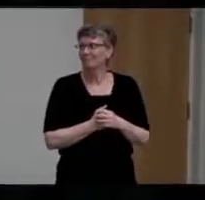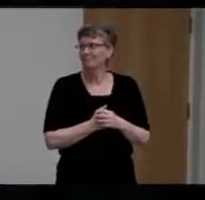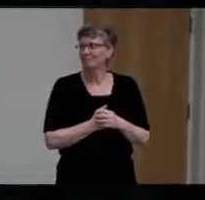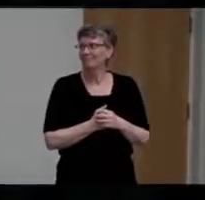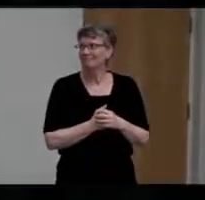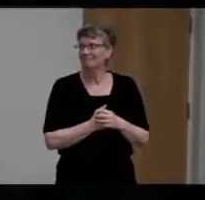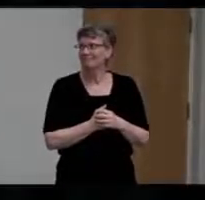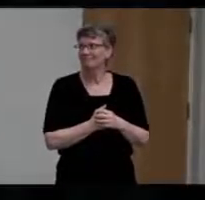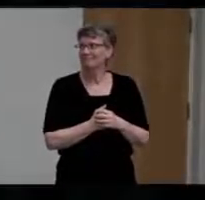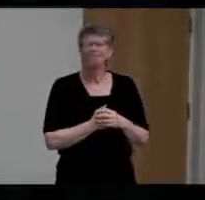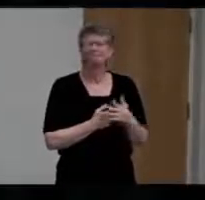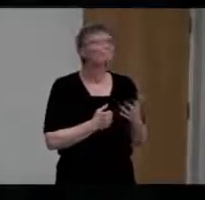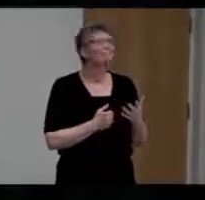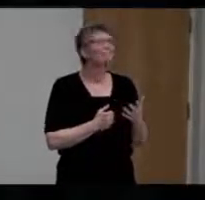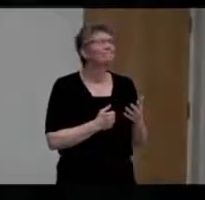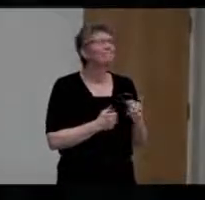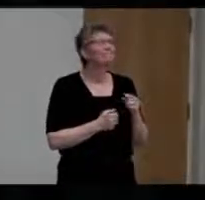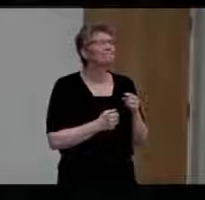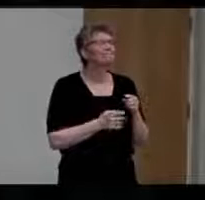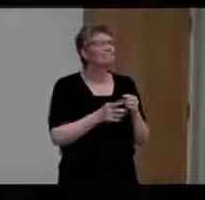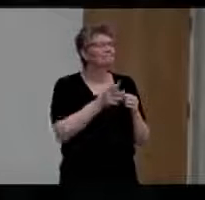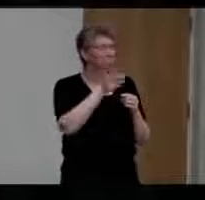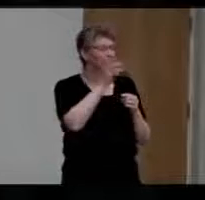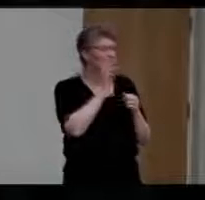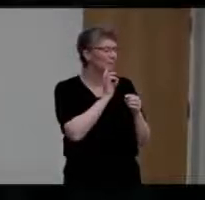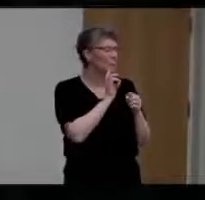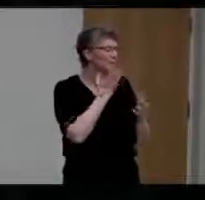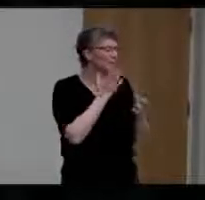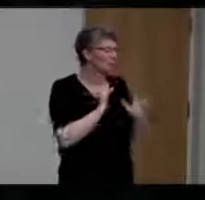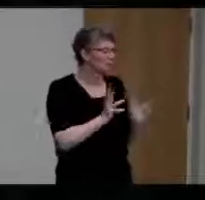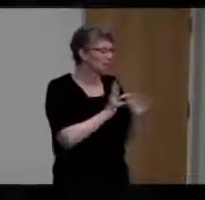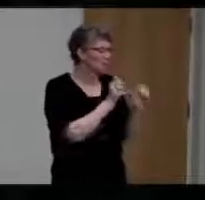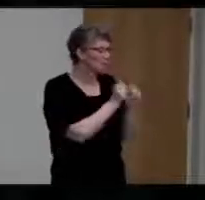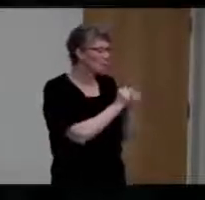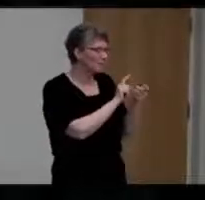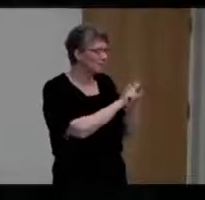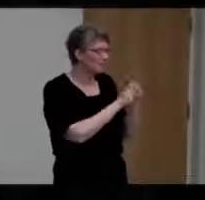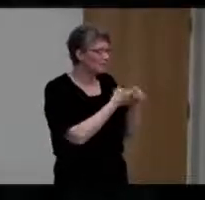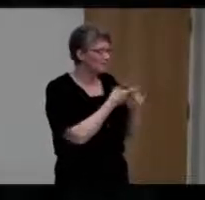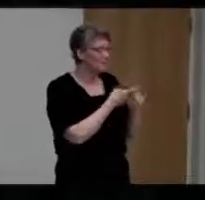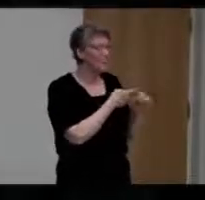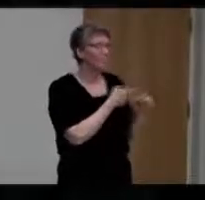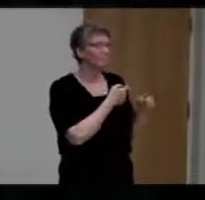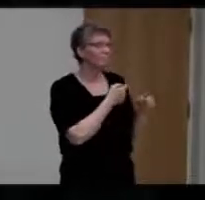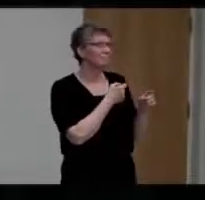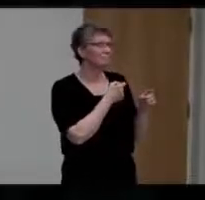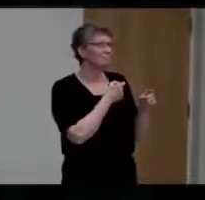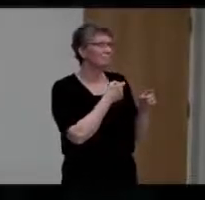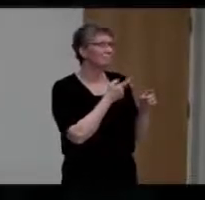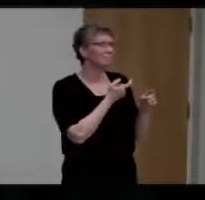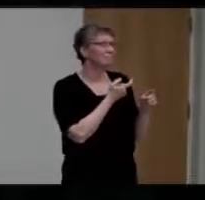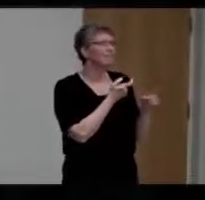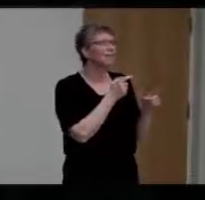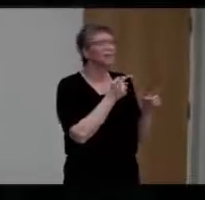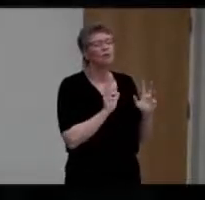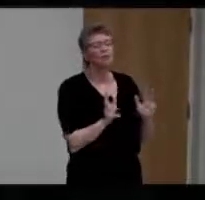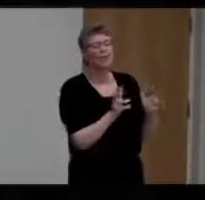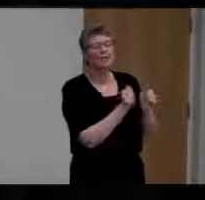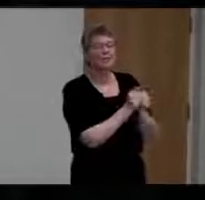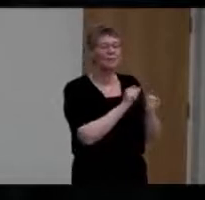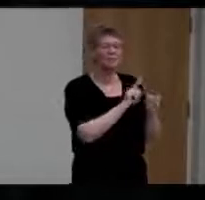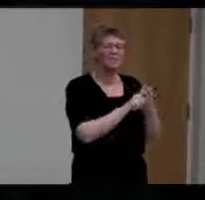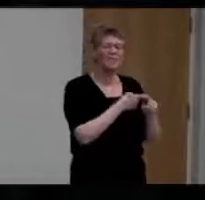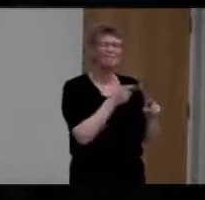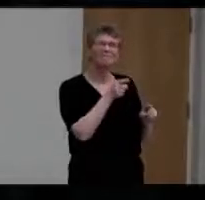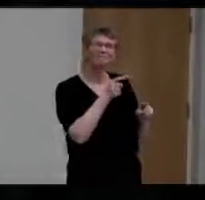about, maybe you're going to replace your toaster oven, and you're talking to the person you live with, and then the next time you check your social media, the ad for the toaster